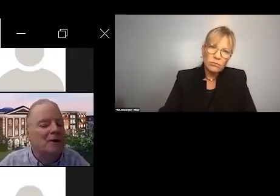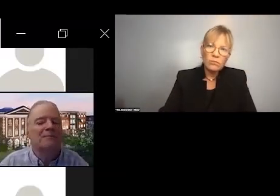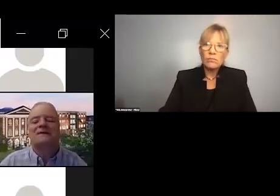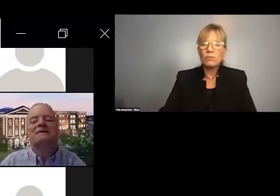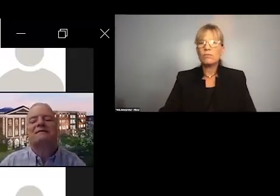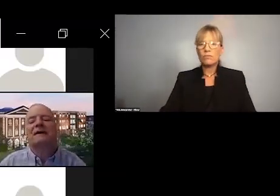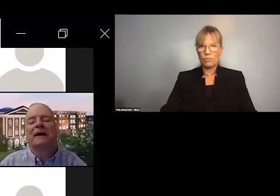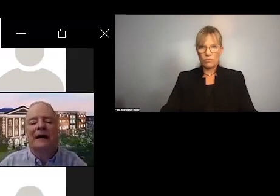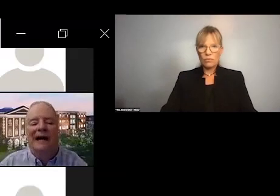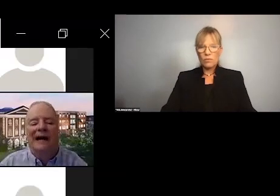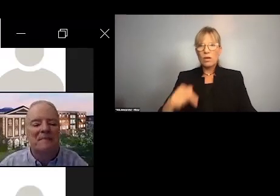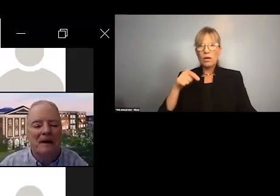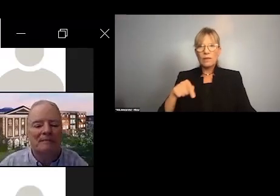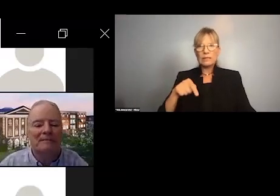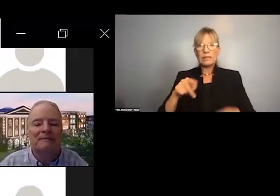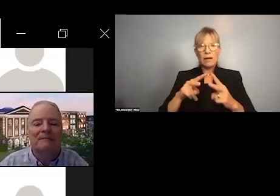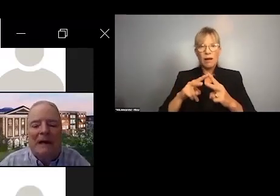And so this is a very